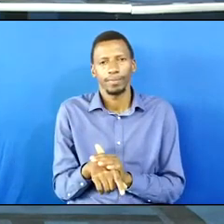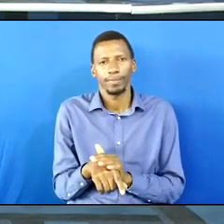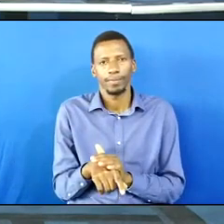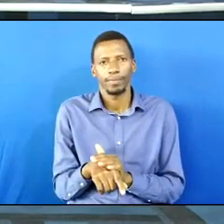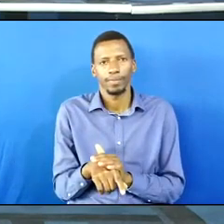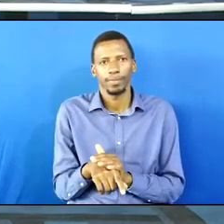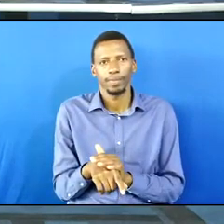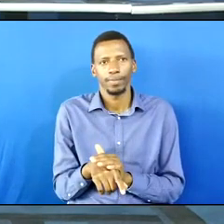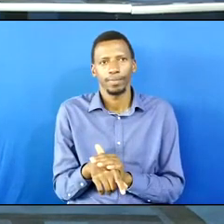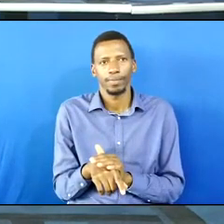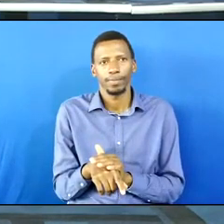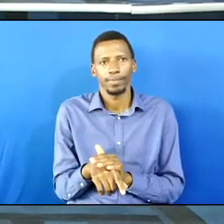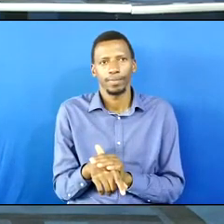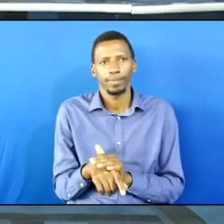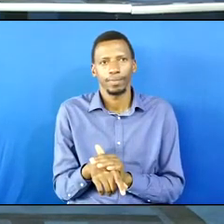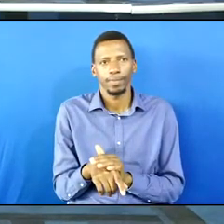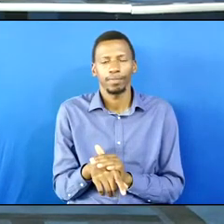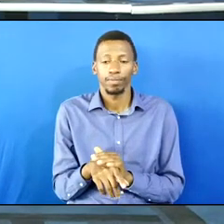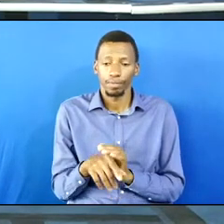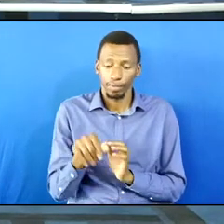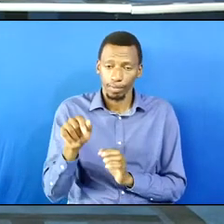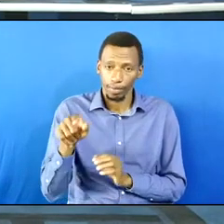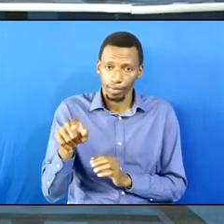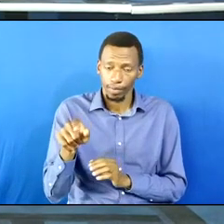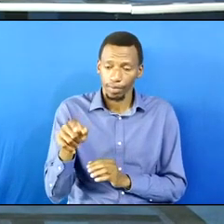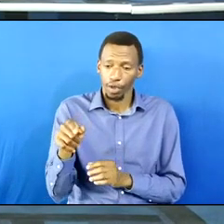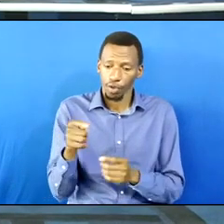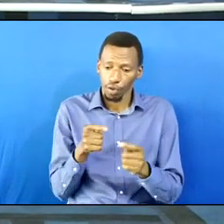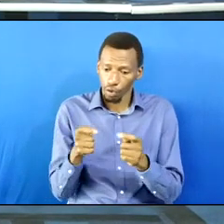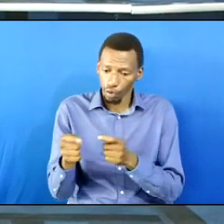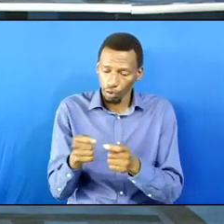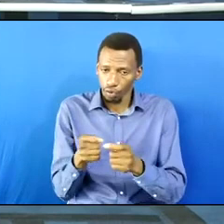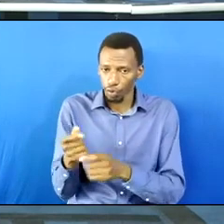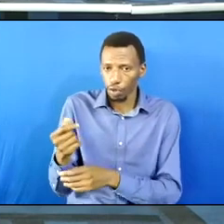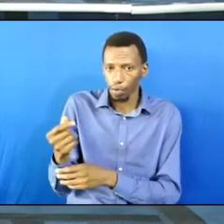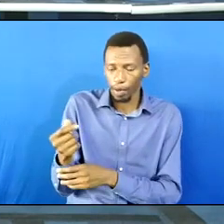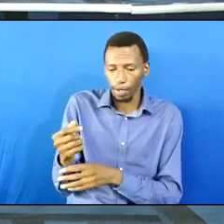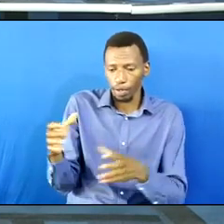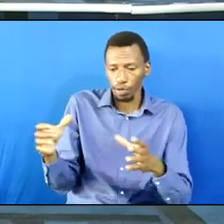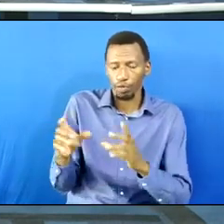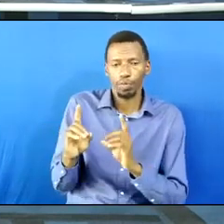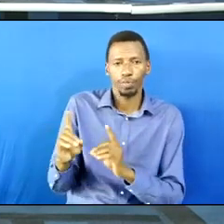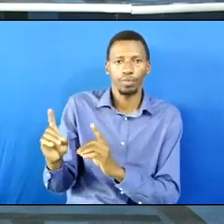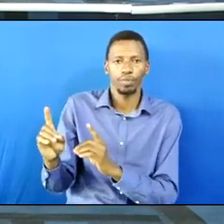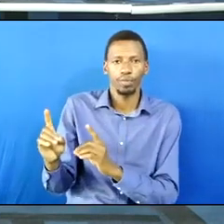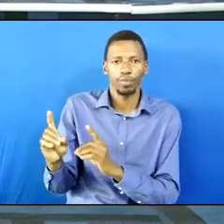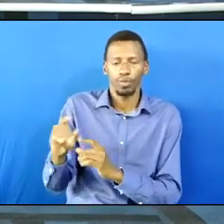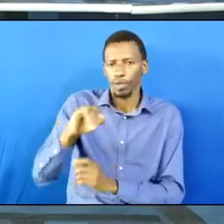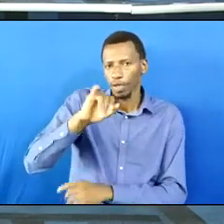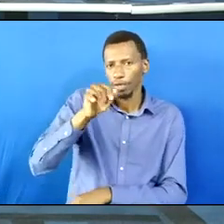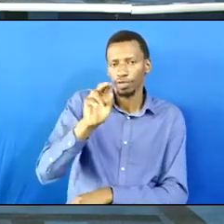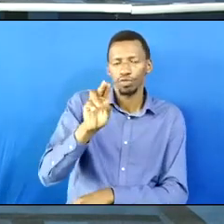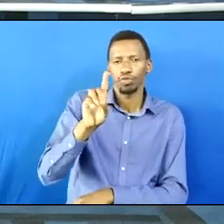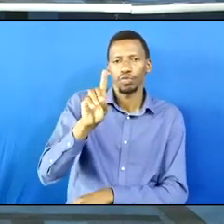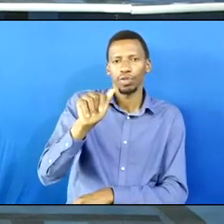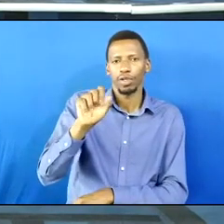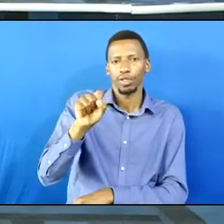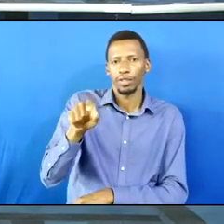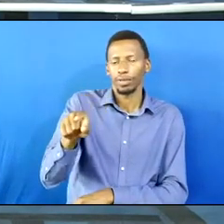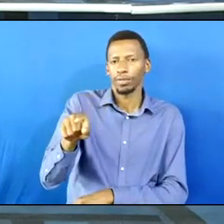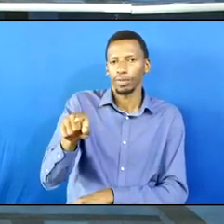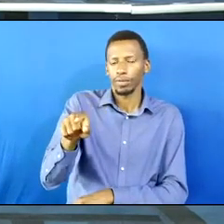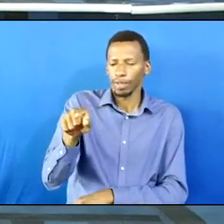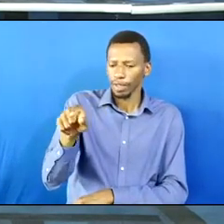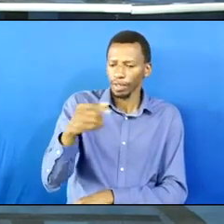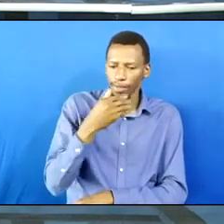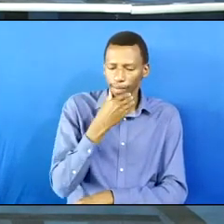the carrier of the little finances they had. He was the treasurer. He was very, very much privileged. But this